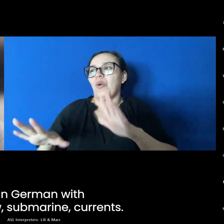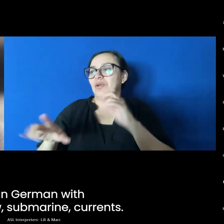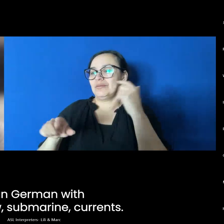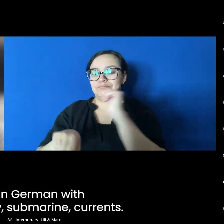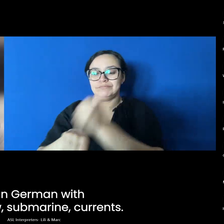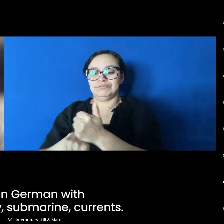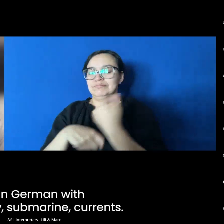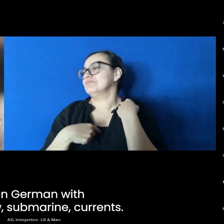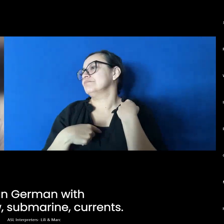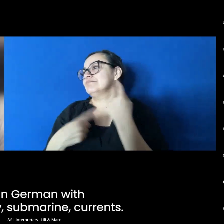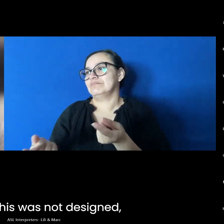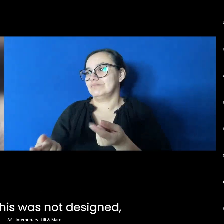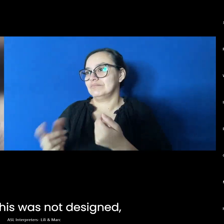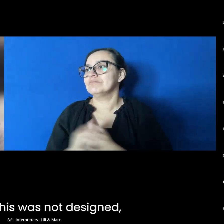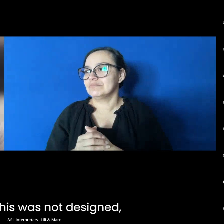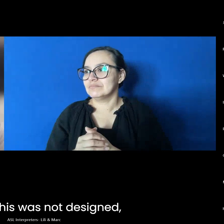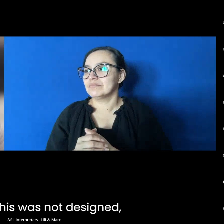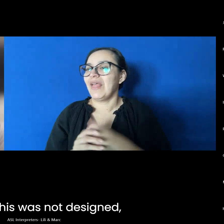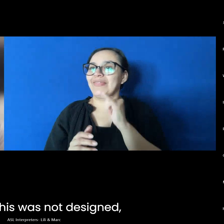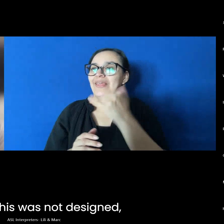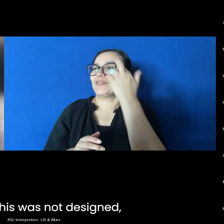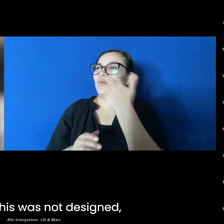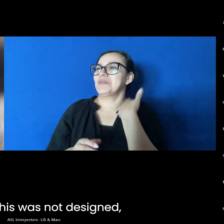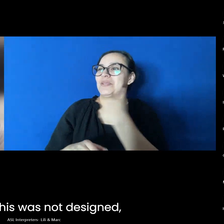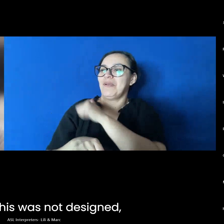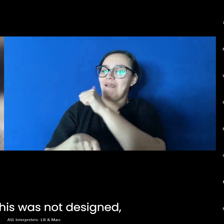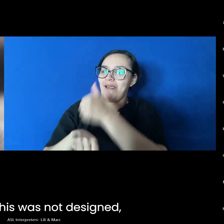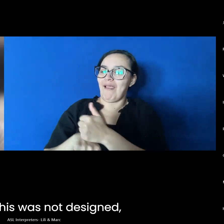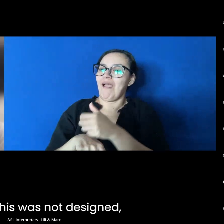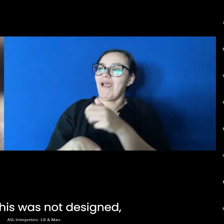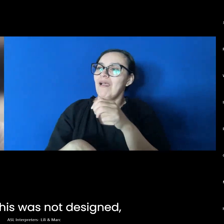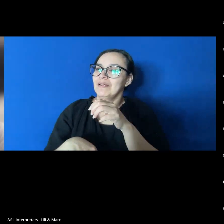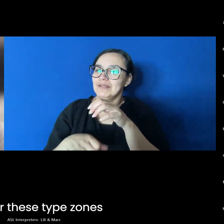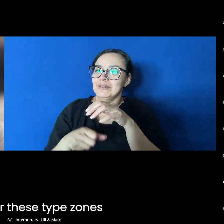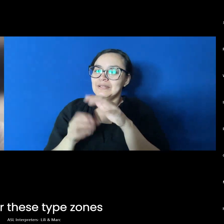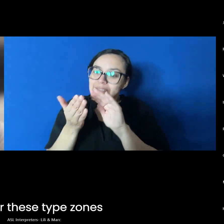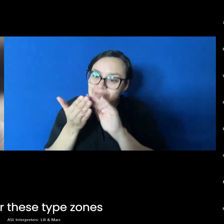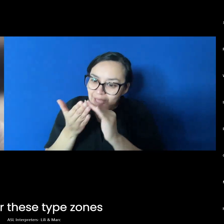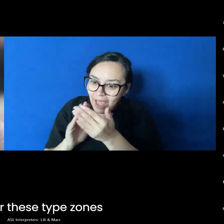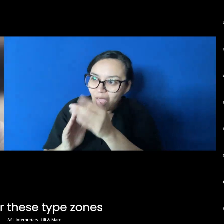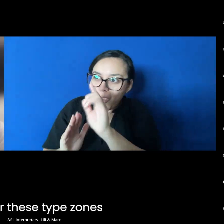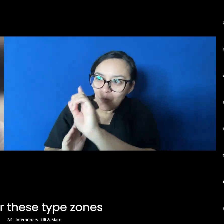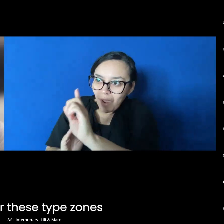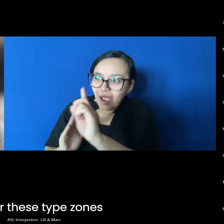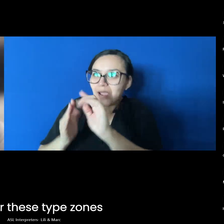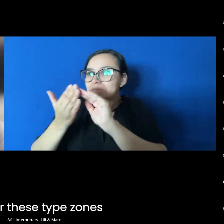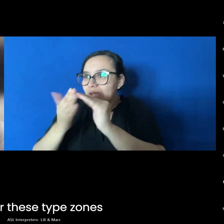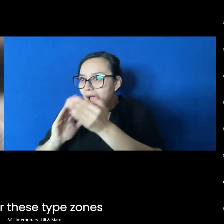submarine currents. It was not. I mean, this was not designed for